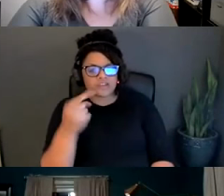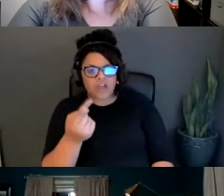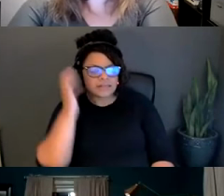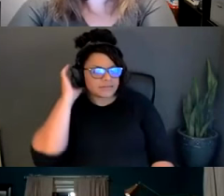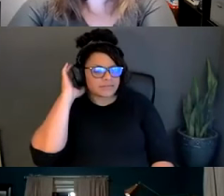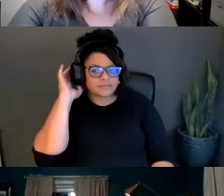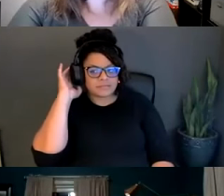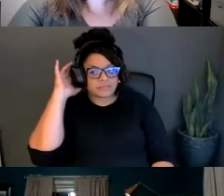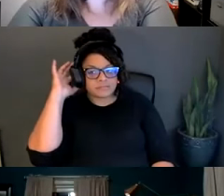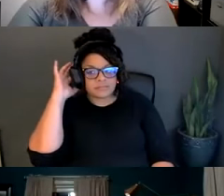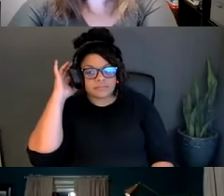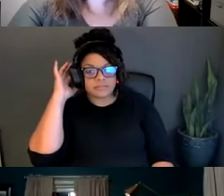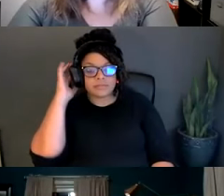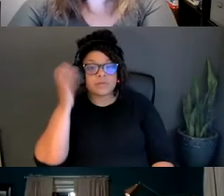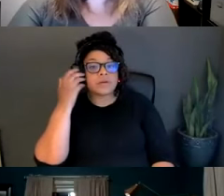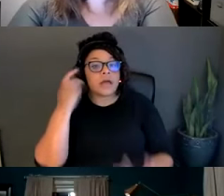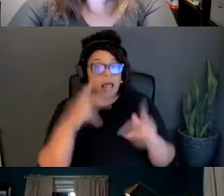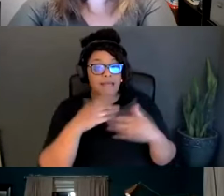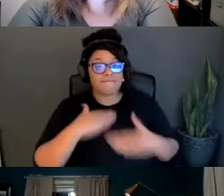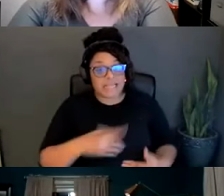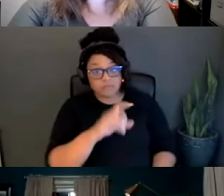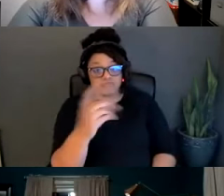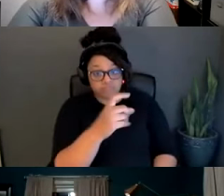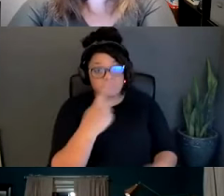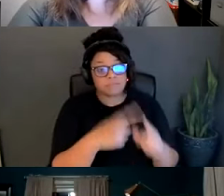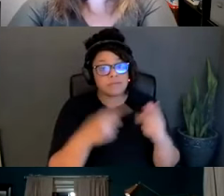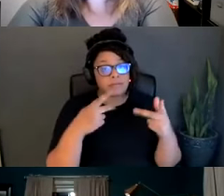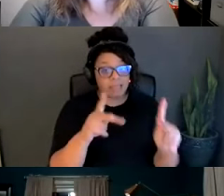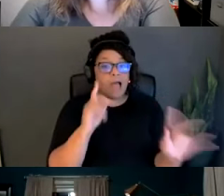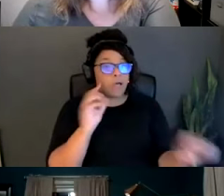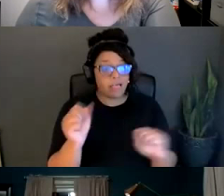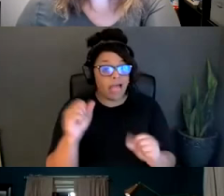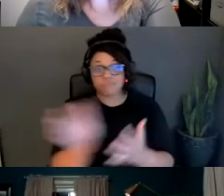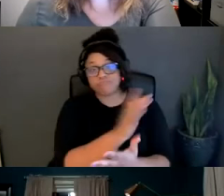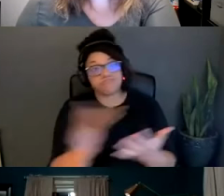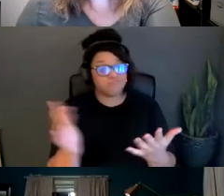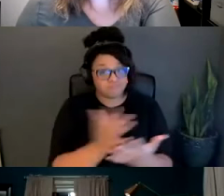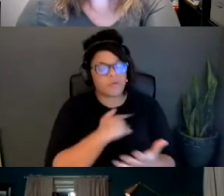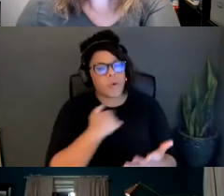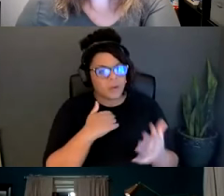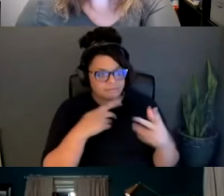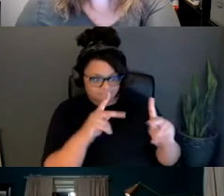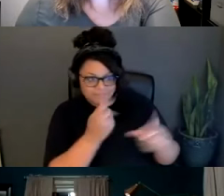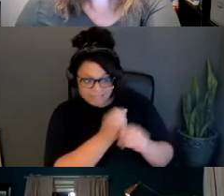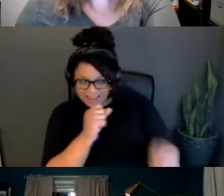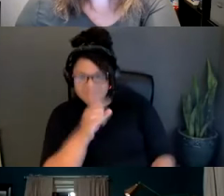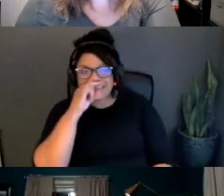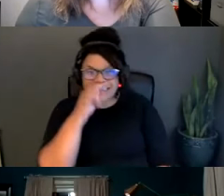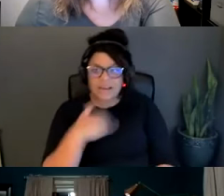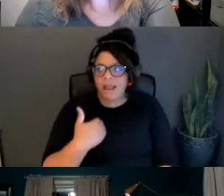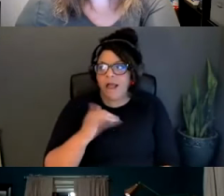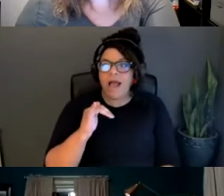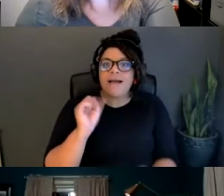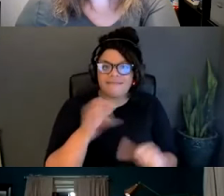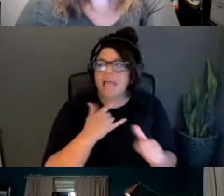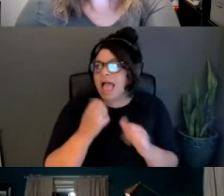they free physically to move around, but they're free to be loud, then we're creating environments where young people can